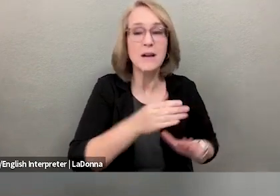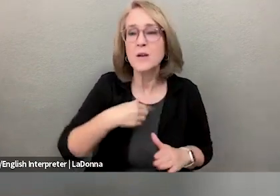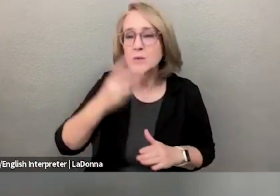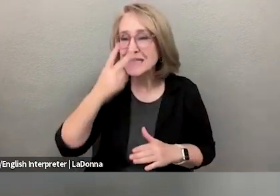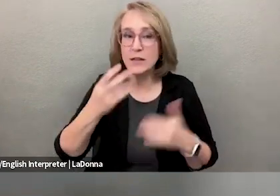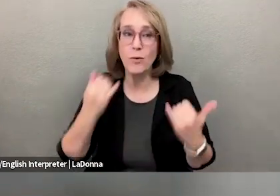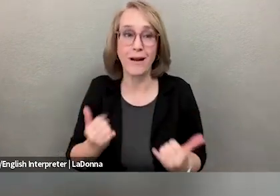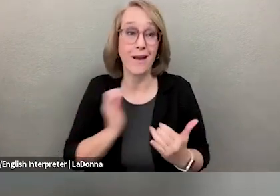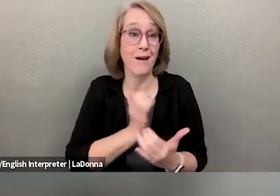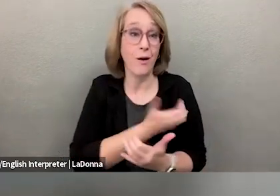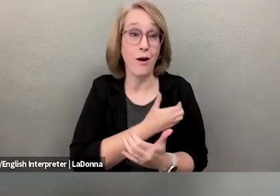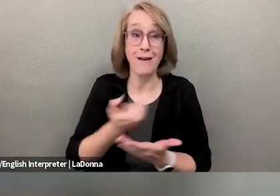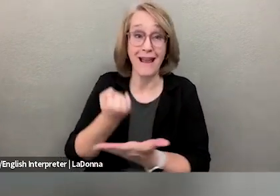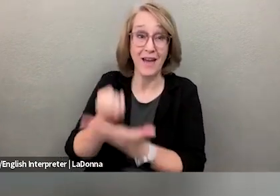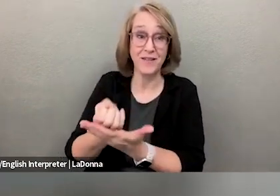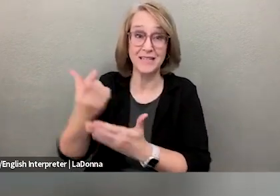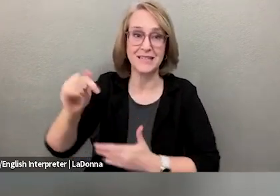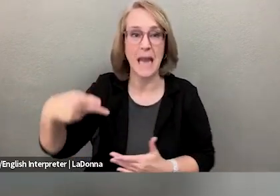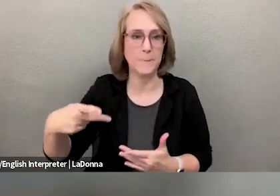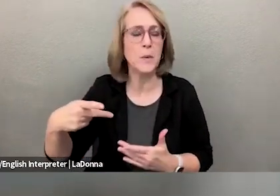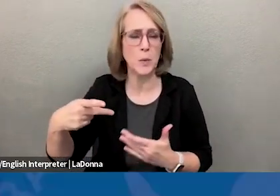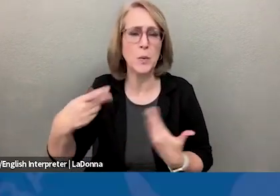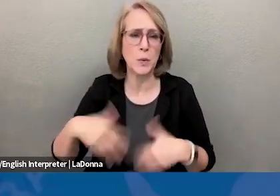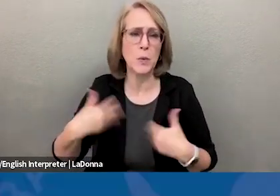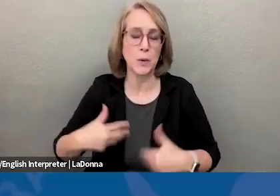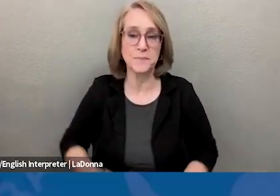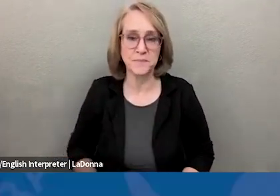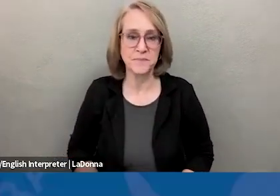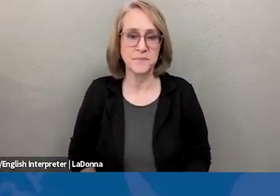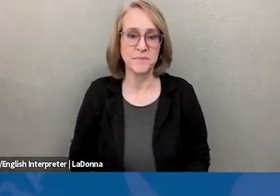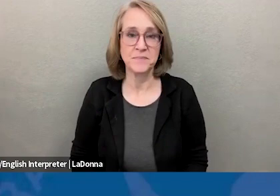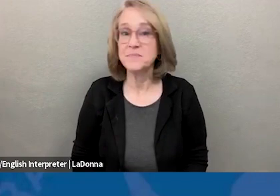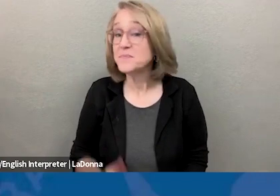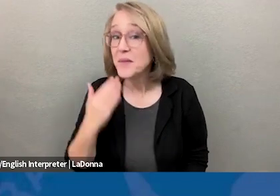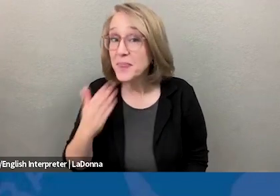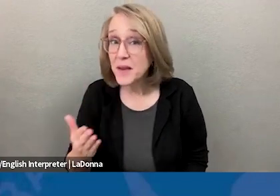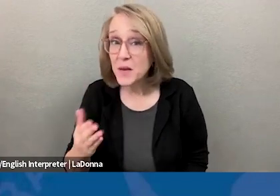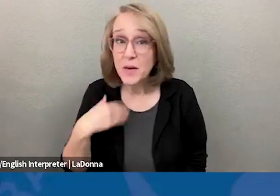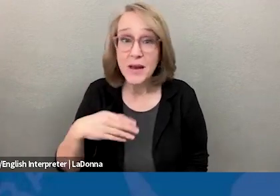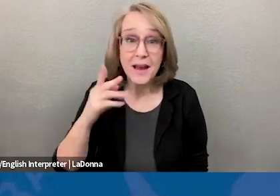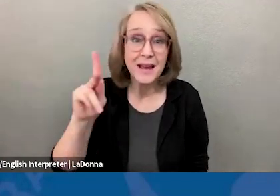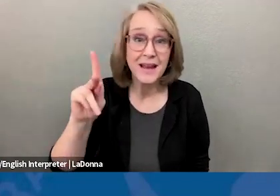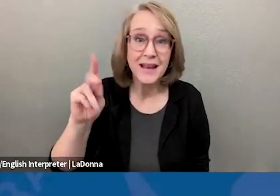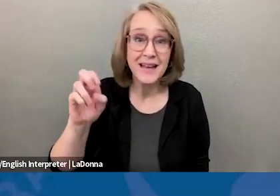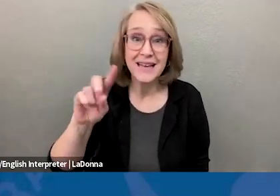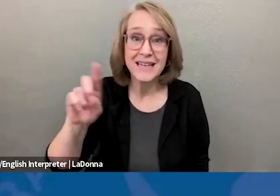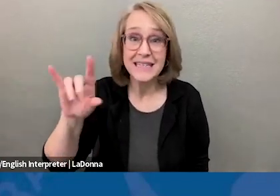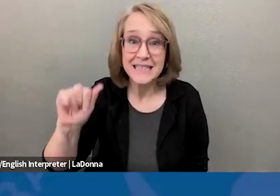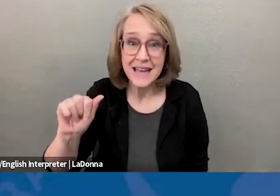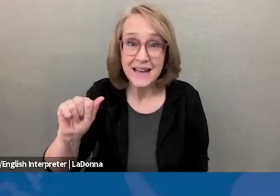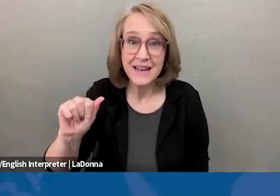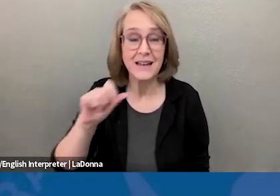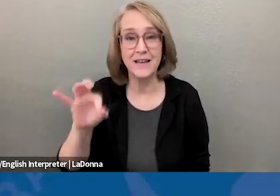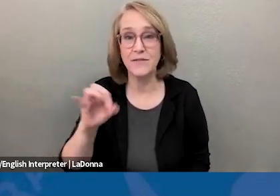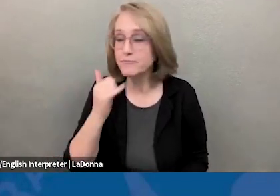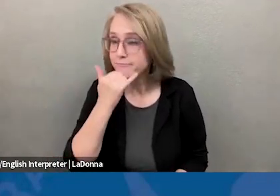evidence in this place. Thank you. Thank you. And I believe Kezia, I apologize if I